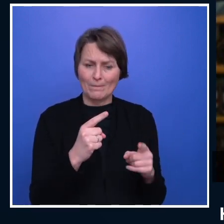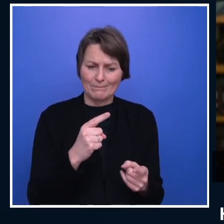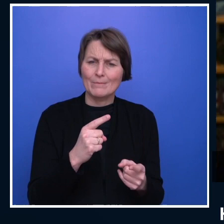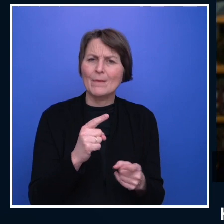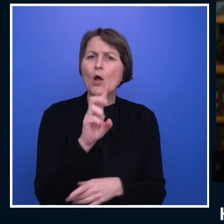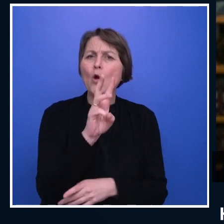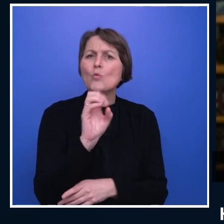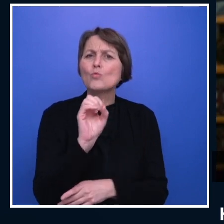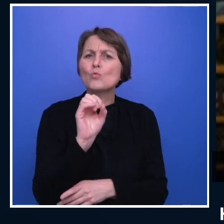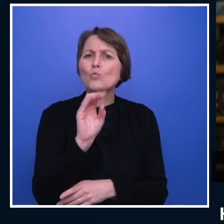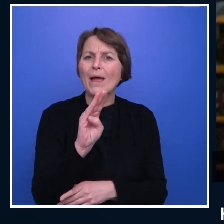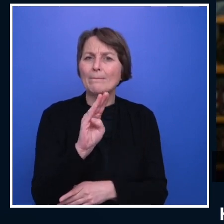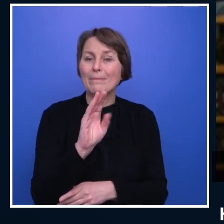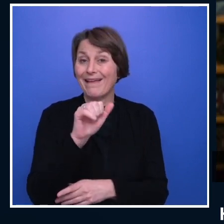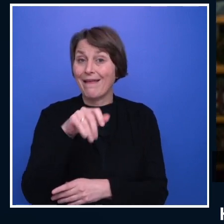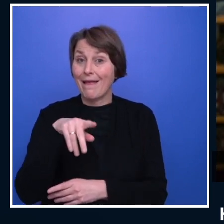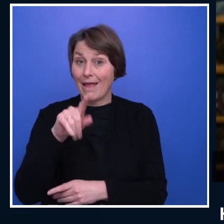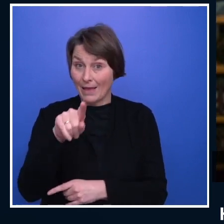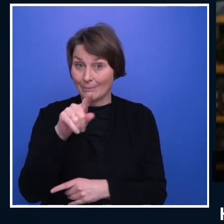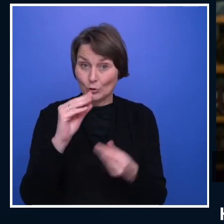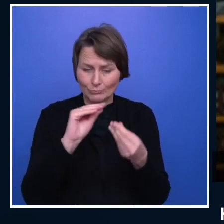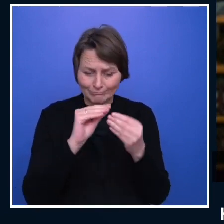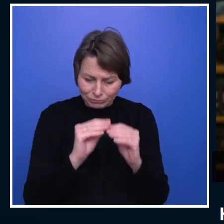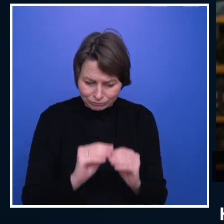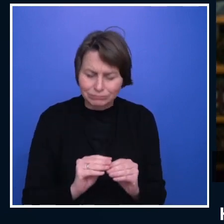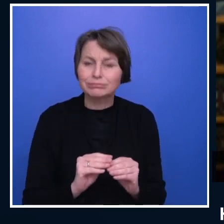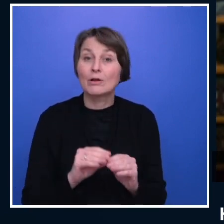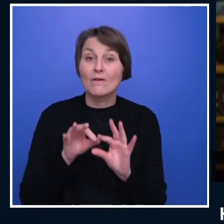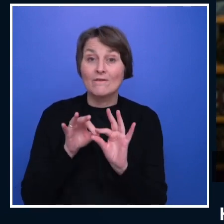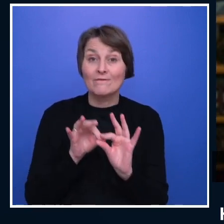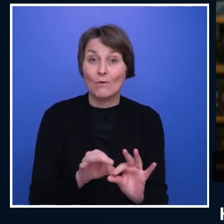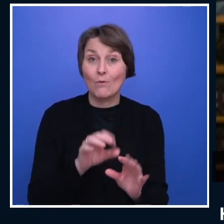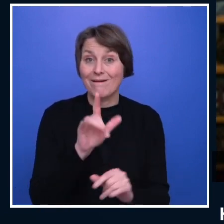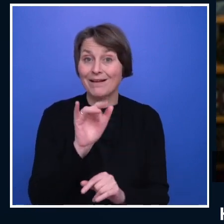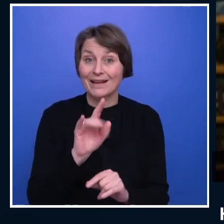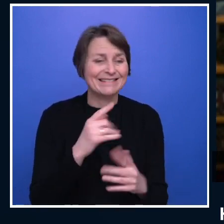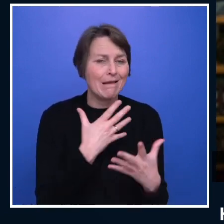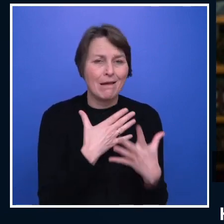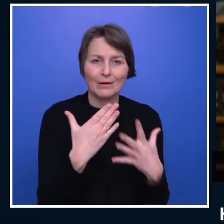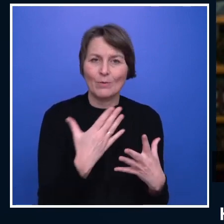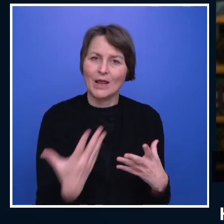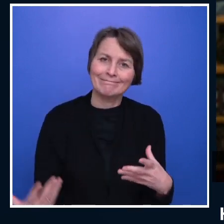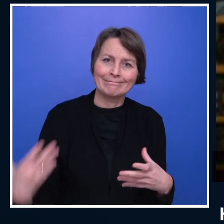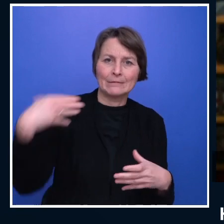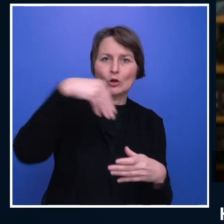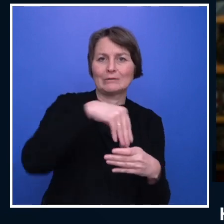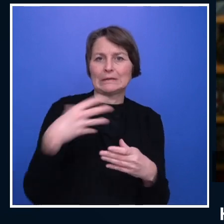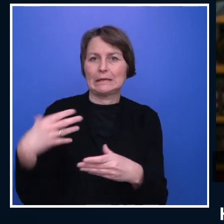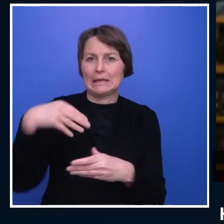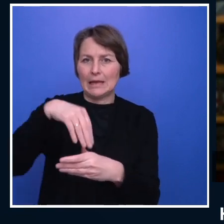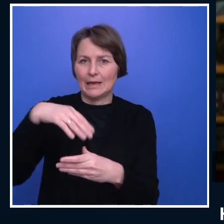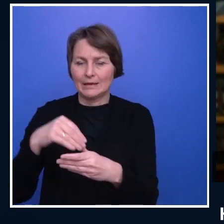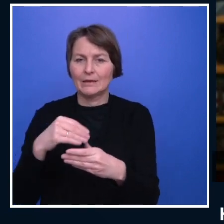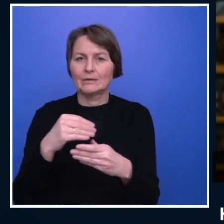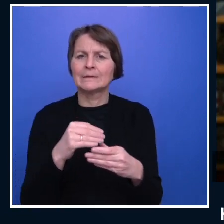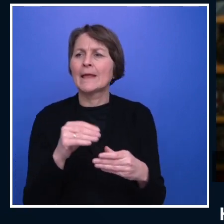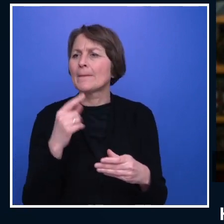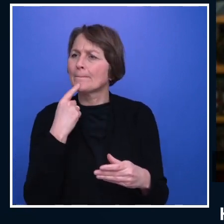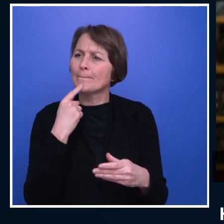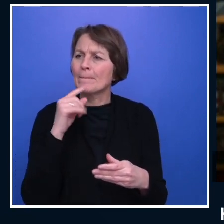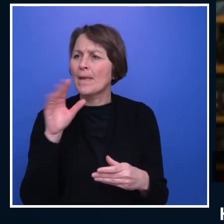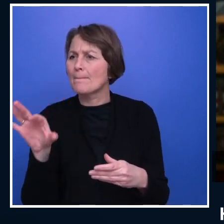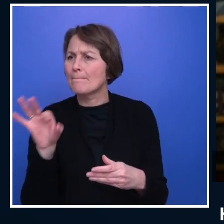go and use a container. It's going to spin up Docker. It's going to pick the container for you, and it will be used either